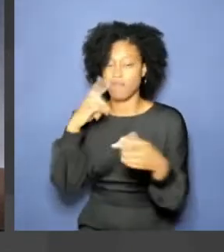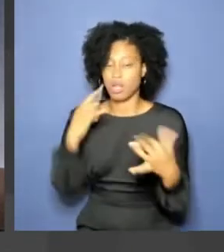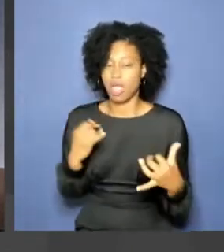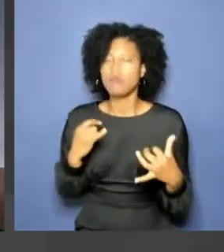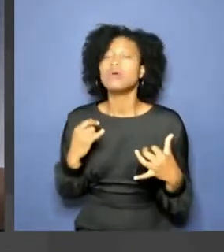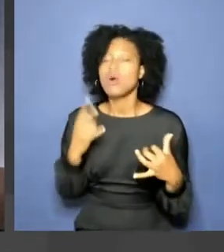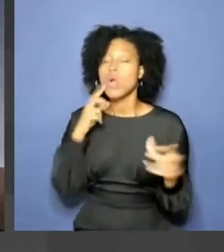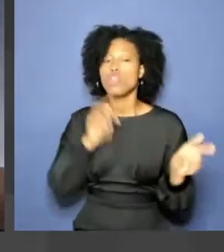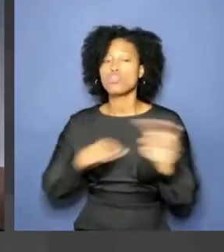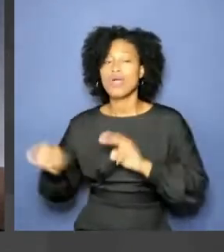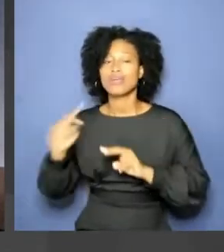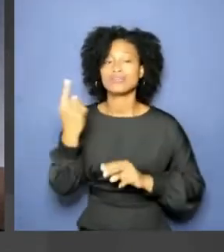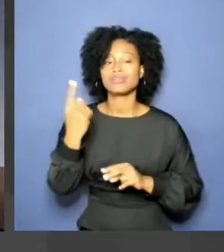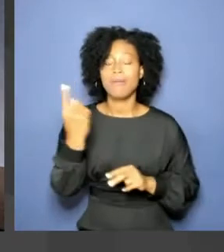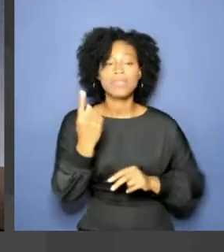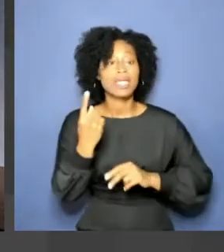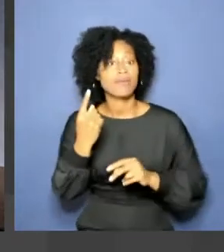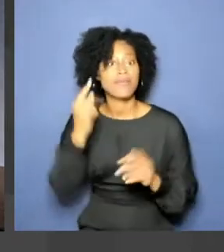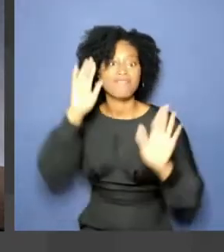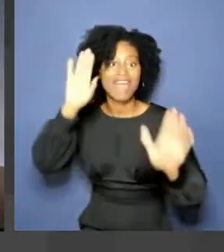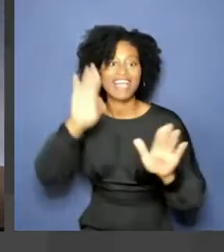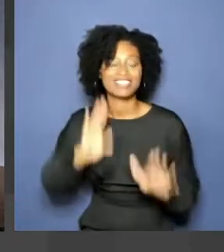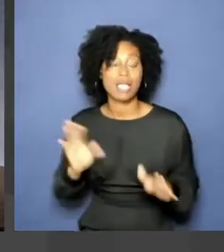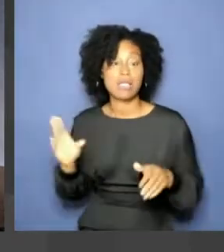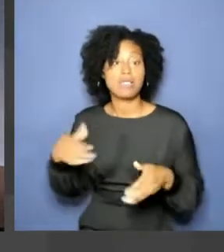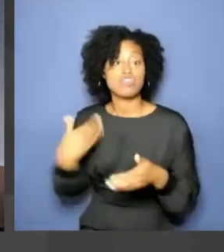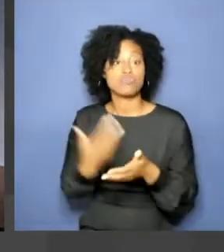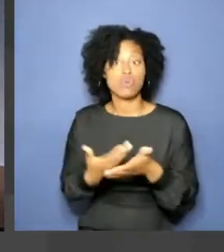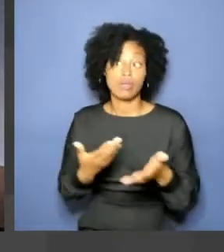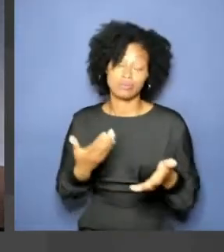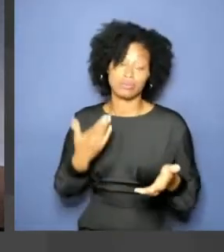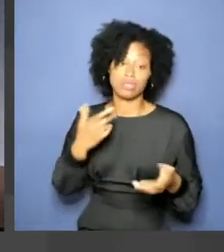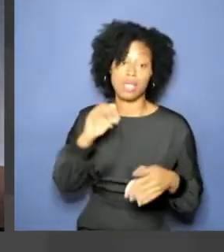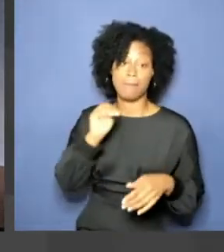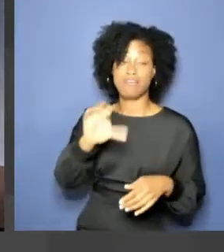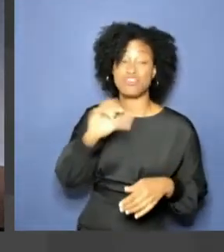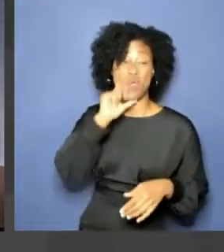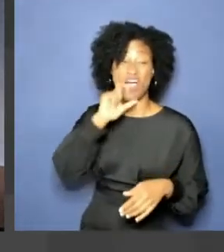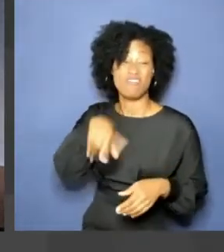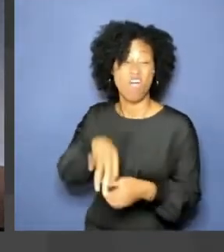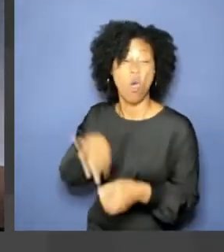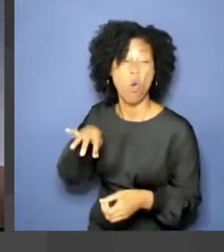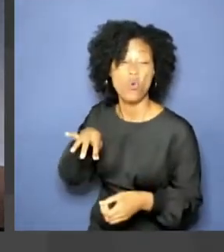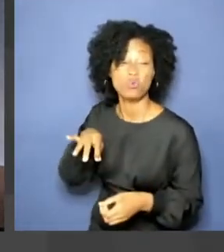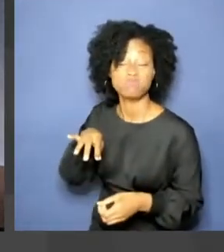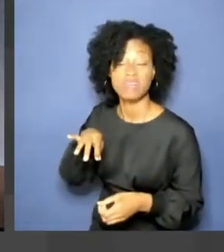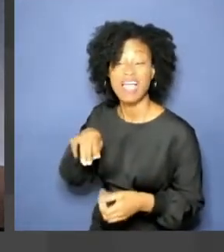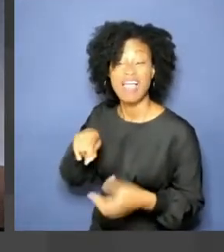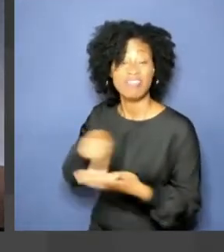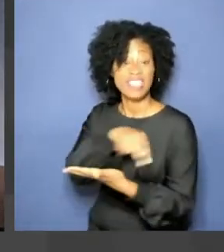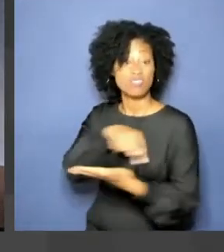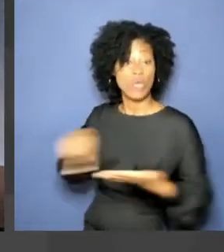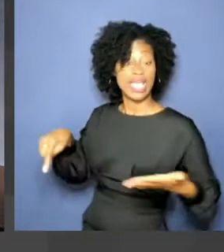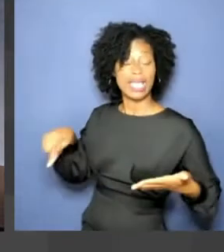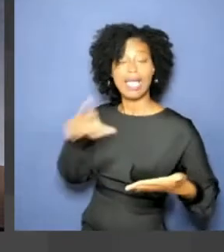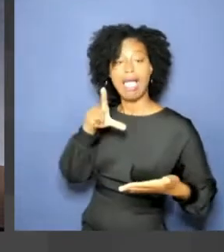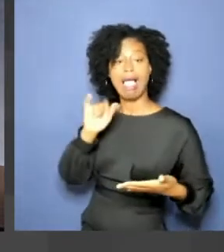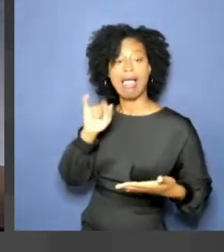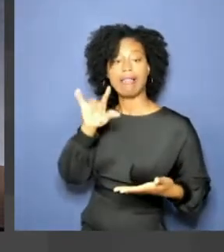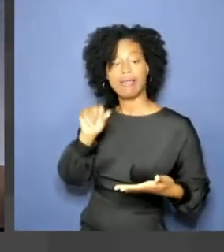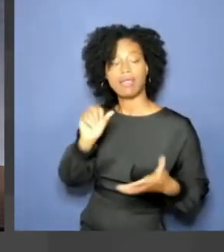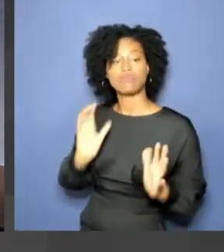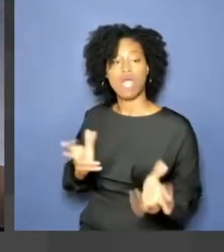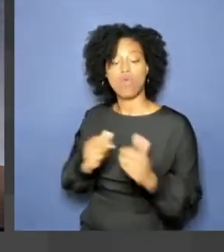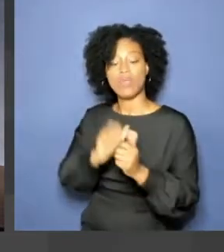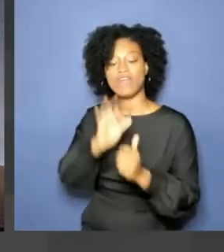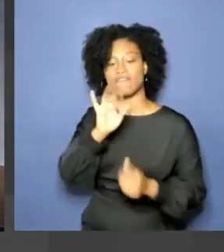at something pretty fantastic coming to Minecraft that you don't even have to vote on. Earlier this week, Lydia spoke with Fanny and Quinn from